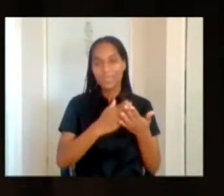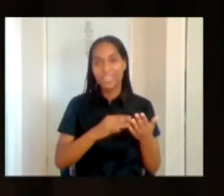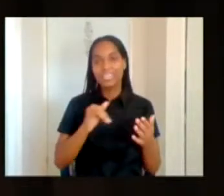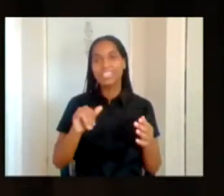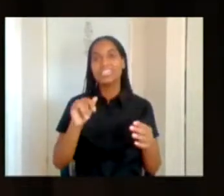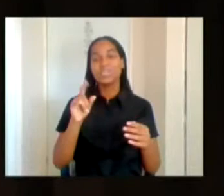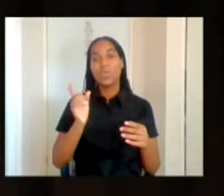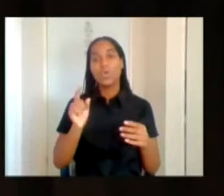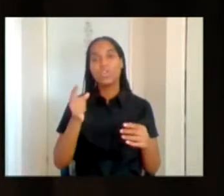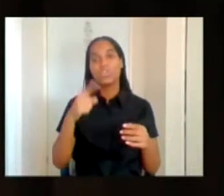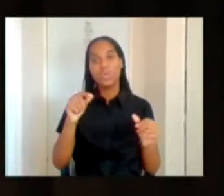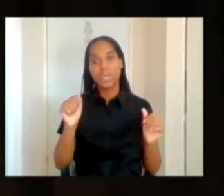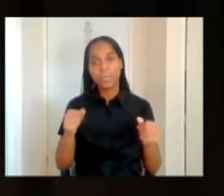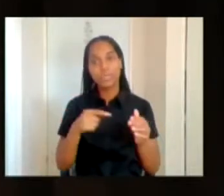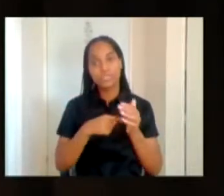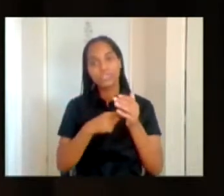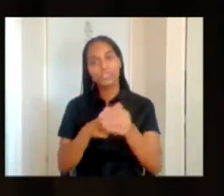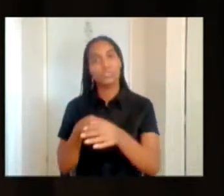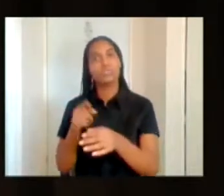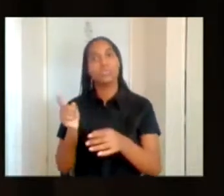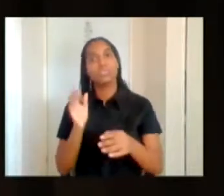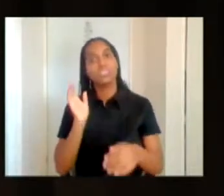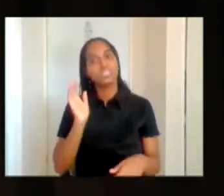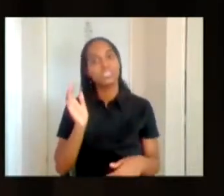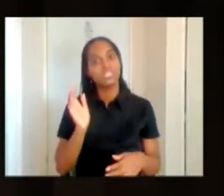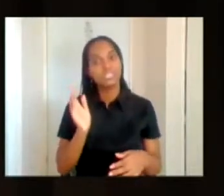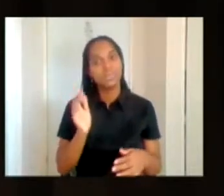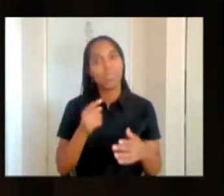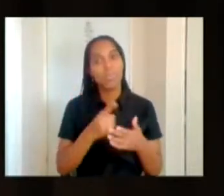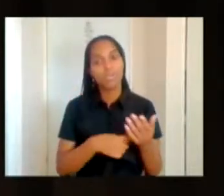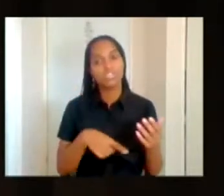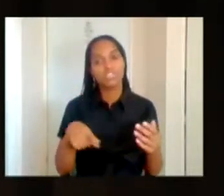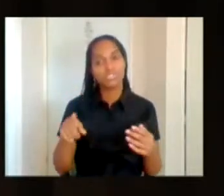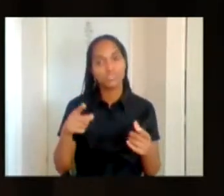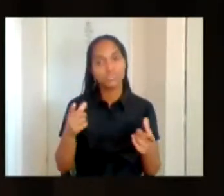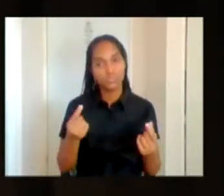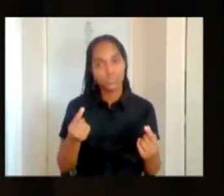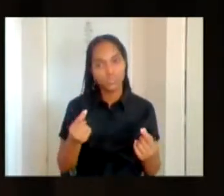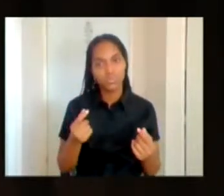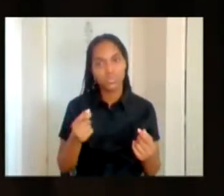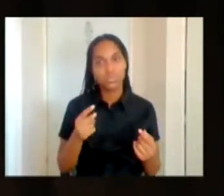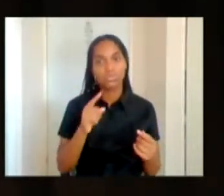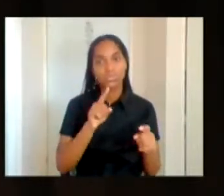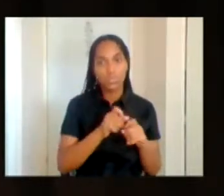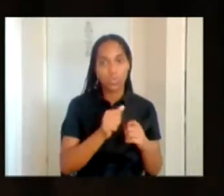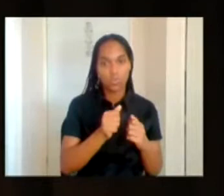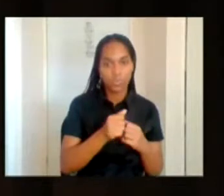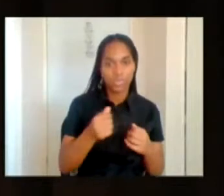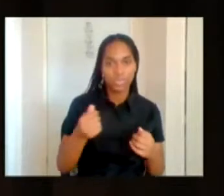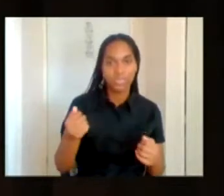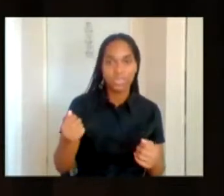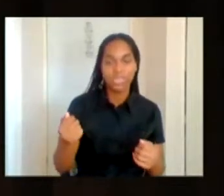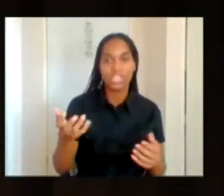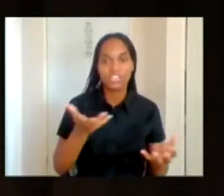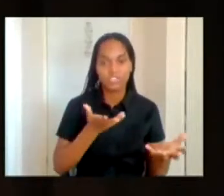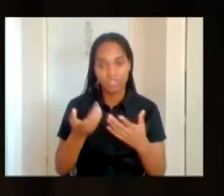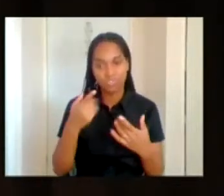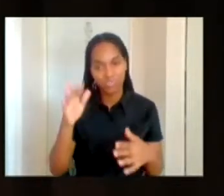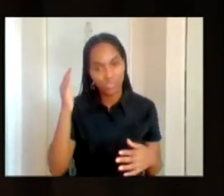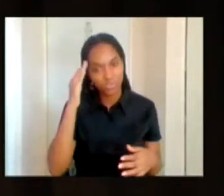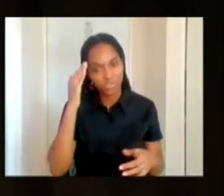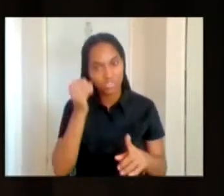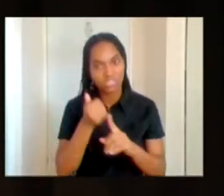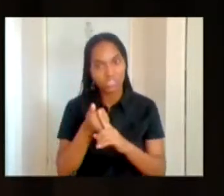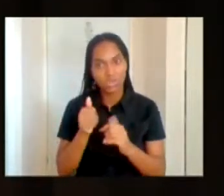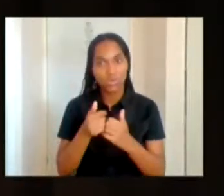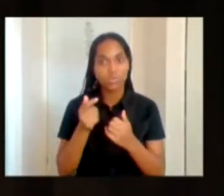to show and demonstrate what the broadcasters have been doing with kind of interactivity. You know yourselves how you do audio,